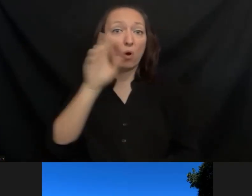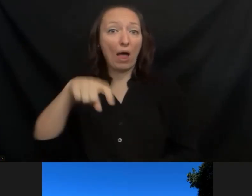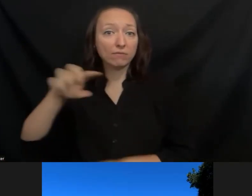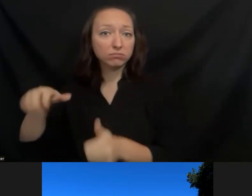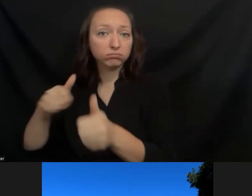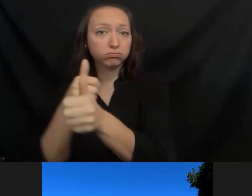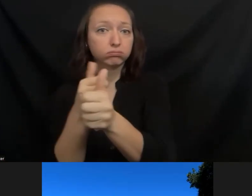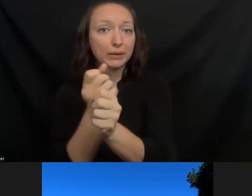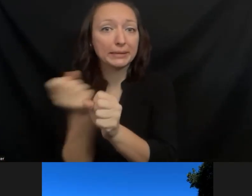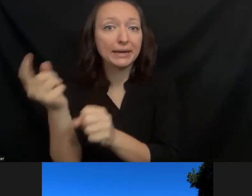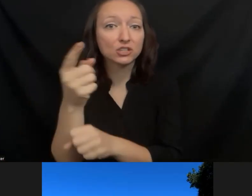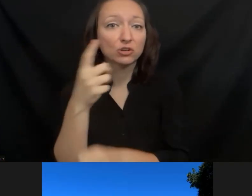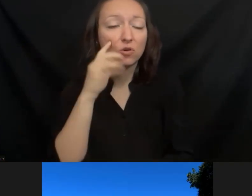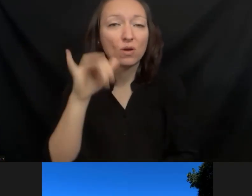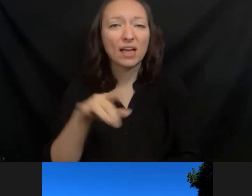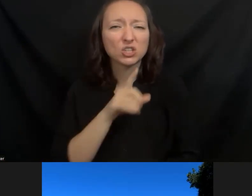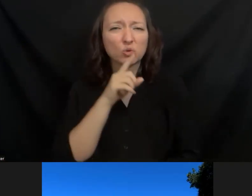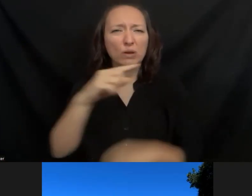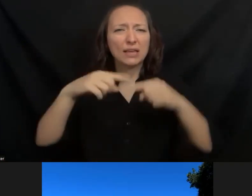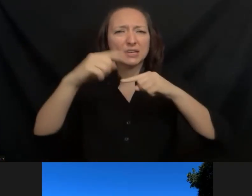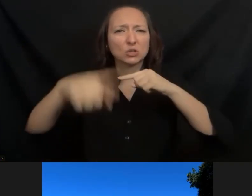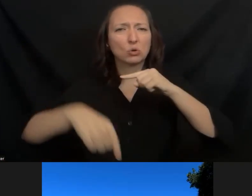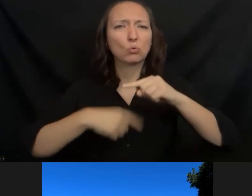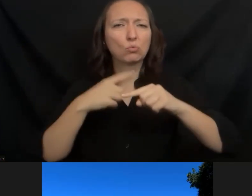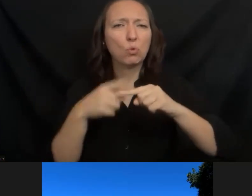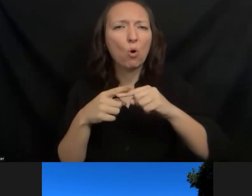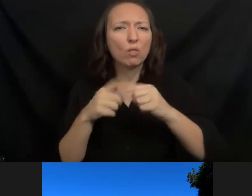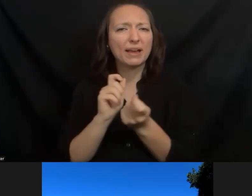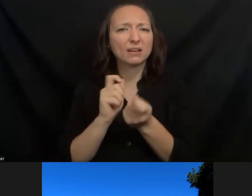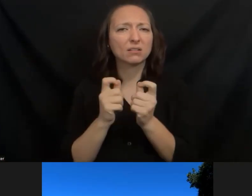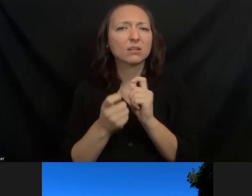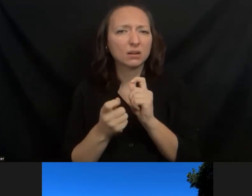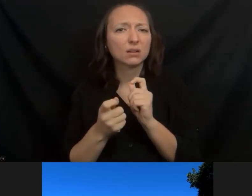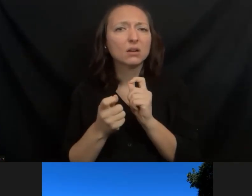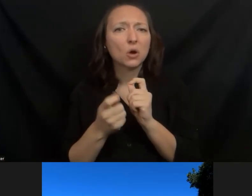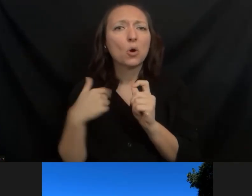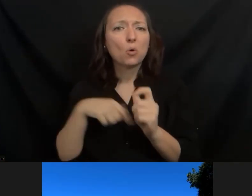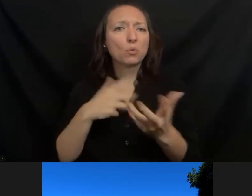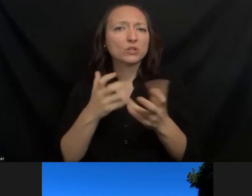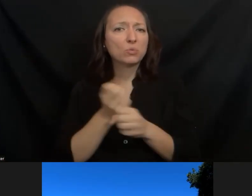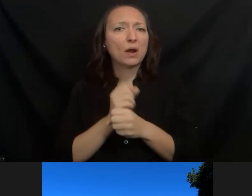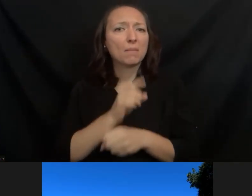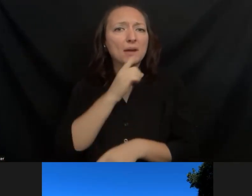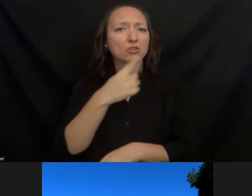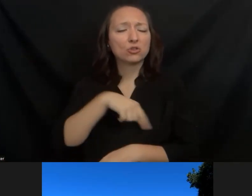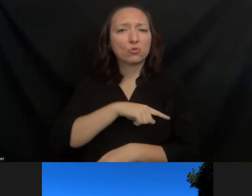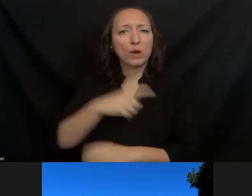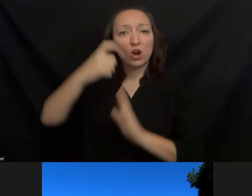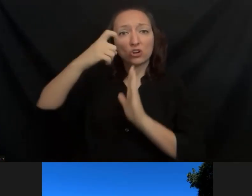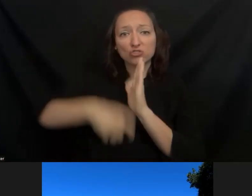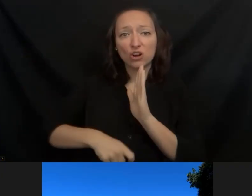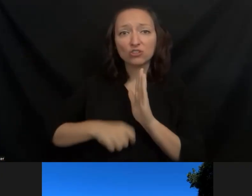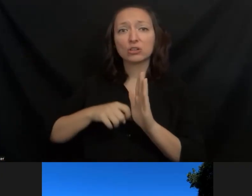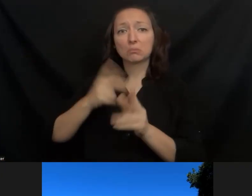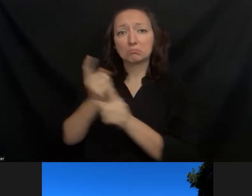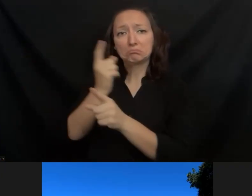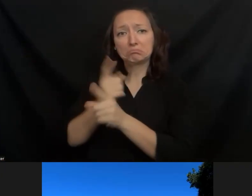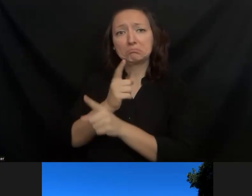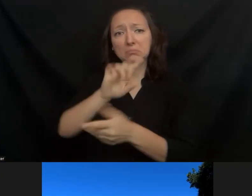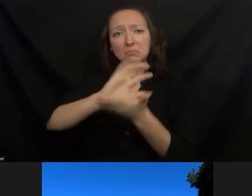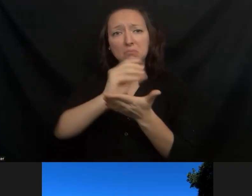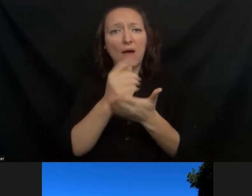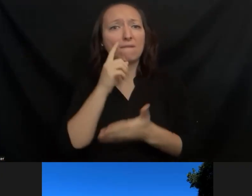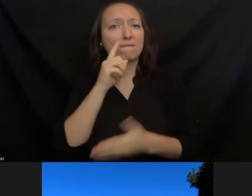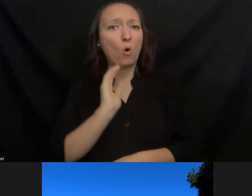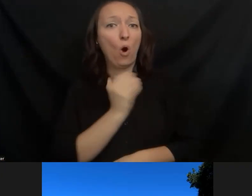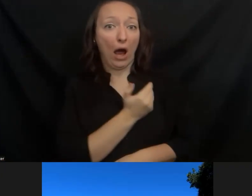like a rolling reconciliation, if you will, just to make sure that we're charging the appropriate amounts for what our costs are.